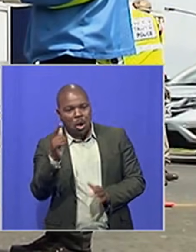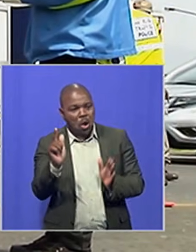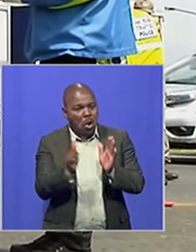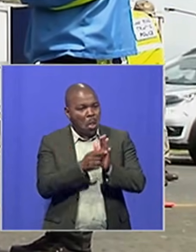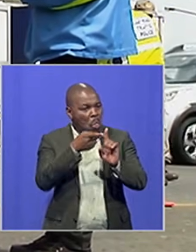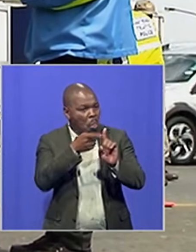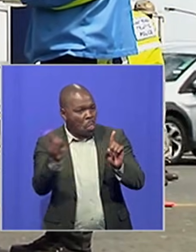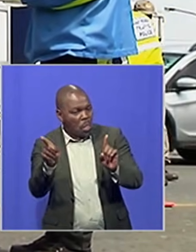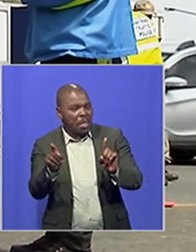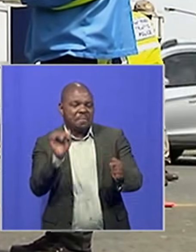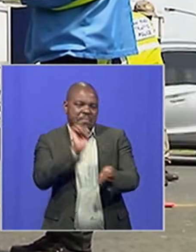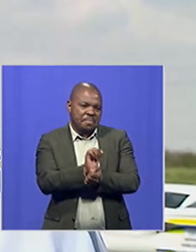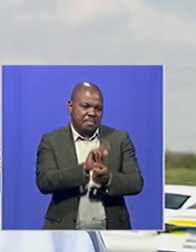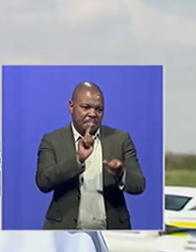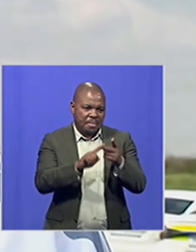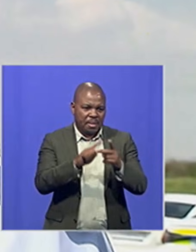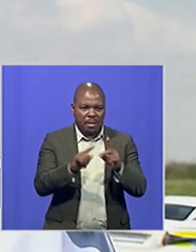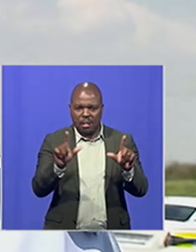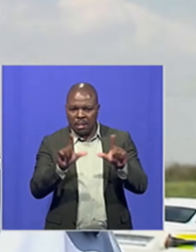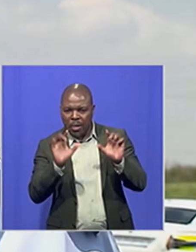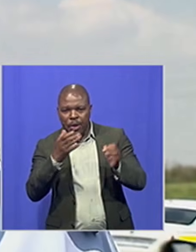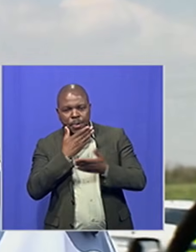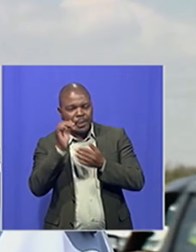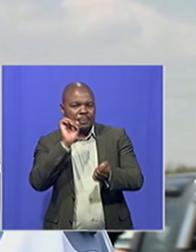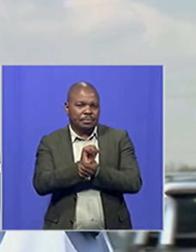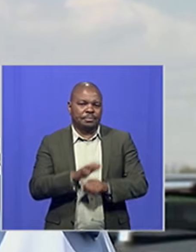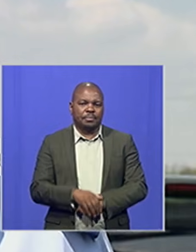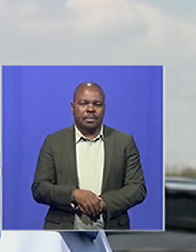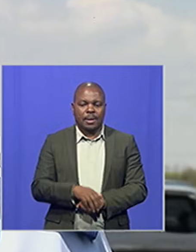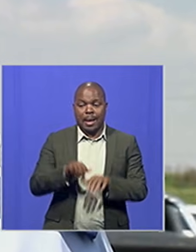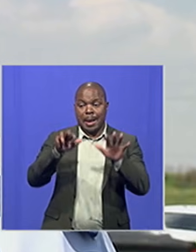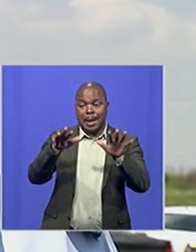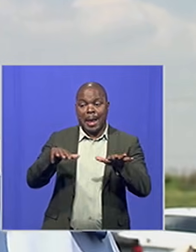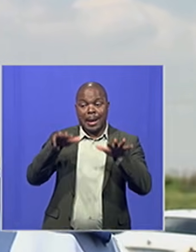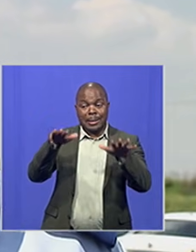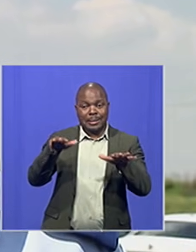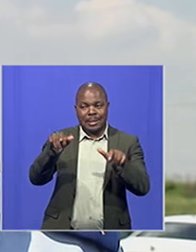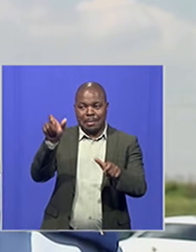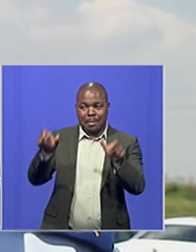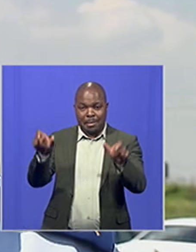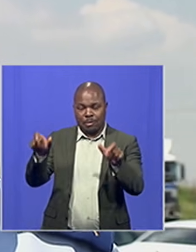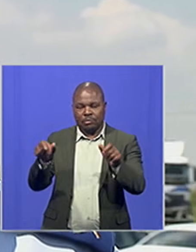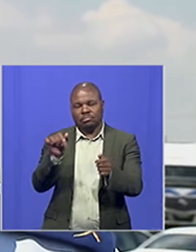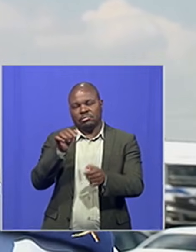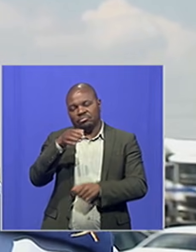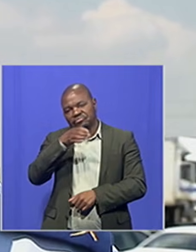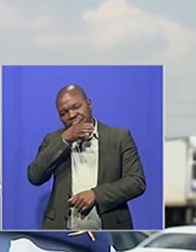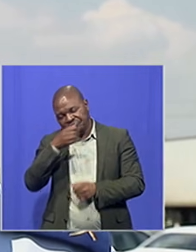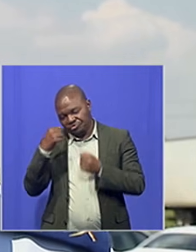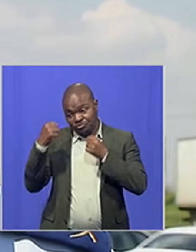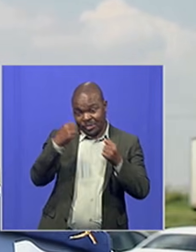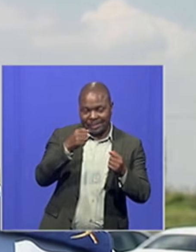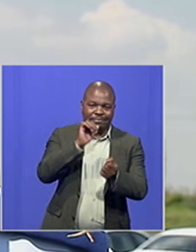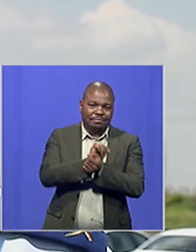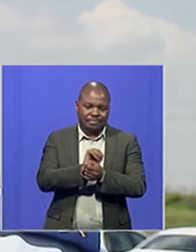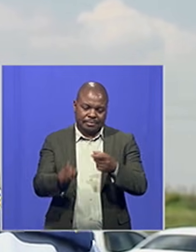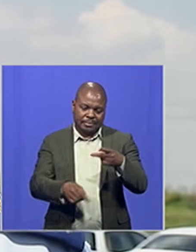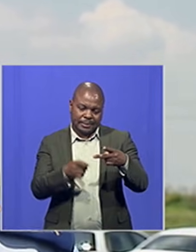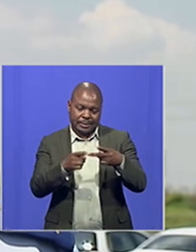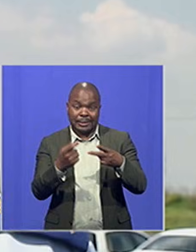sena makolo a maleba a tsela. We managed to arrest 19 drunken drivers, 7 for